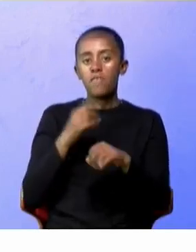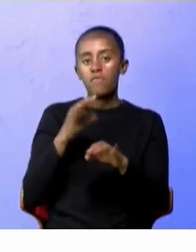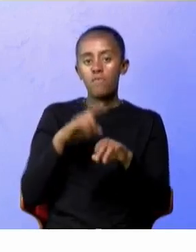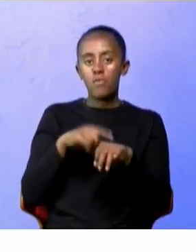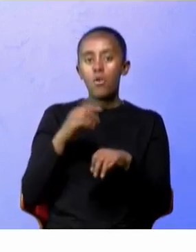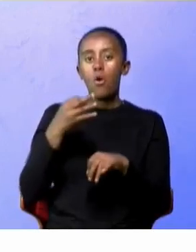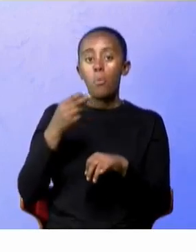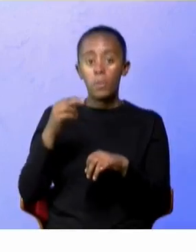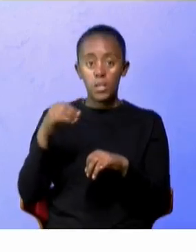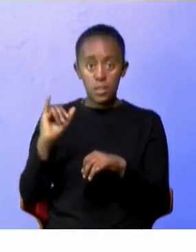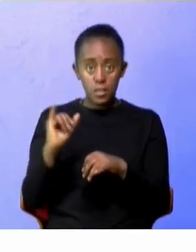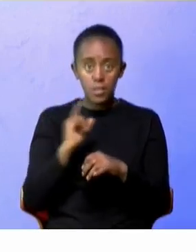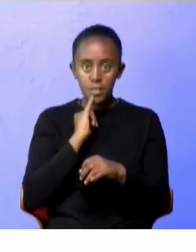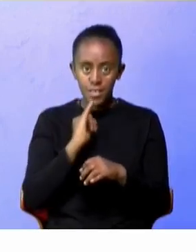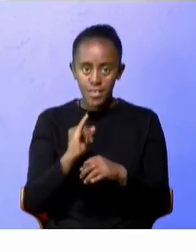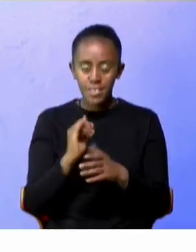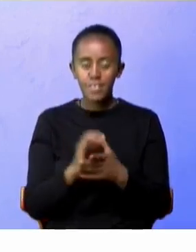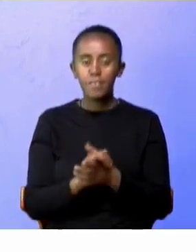is